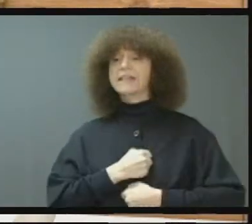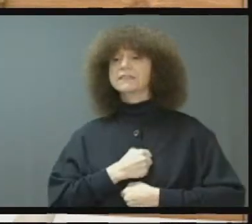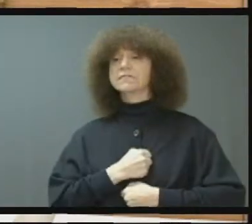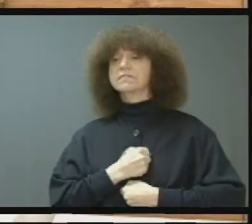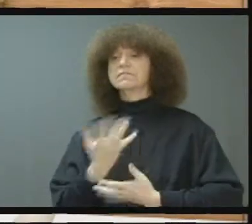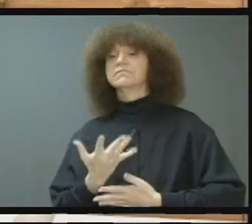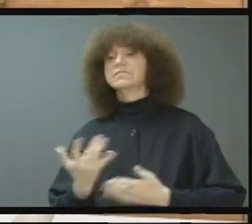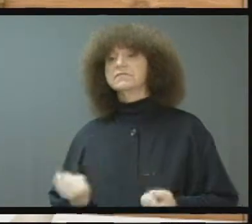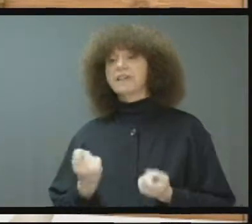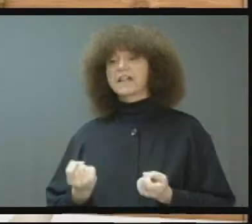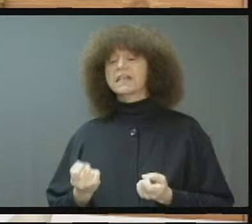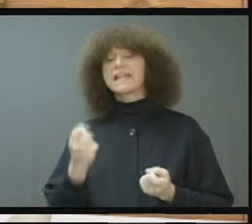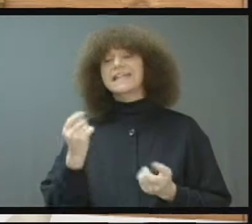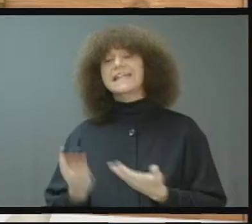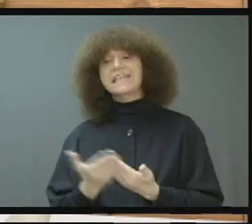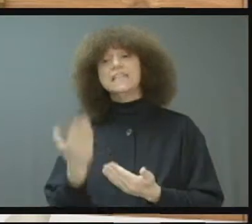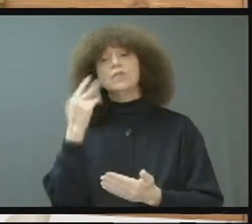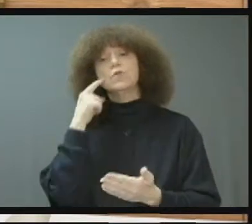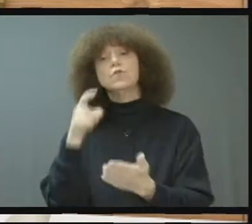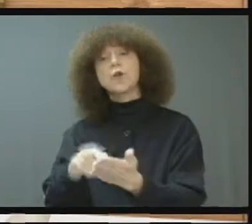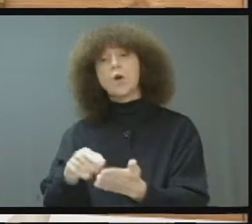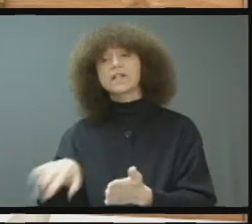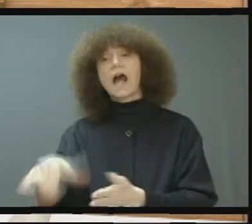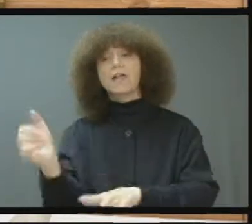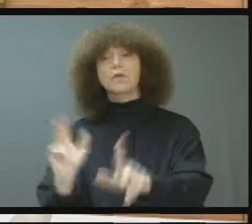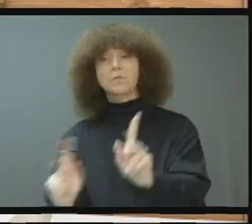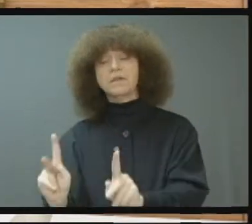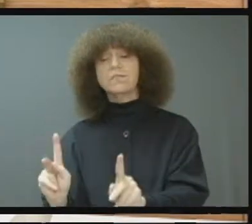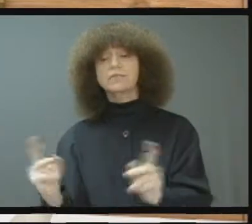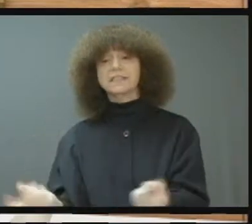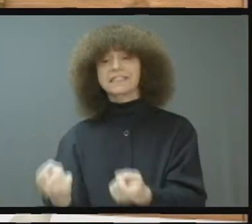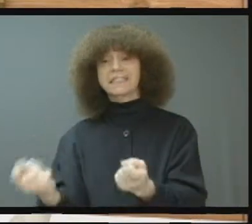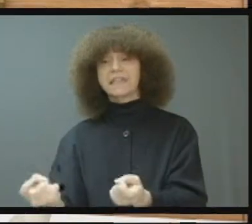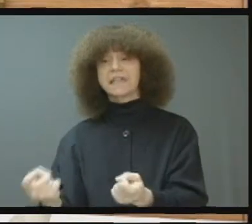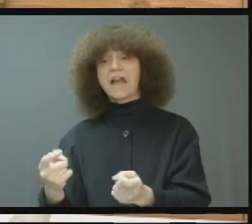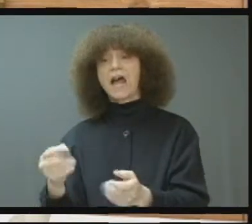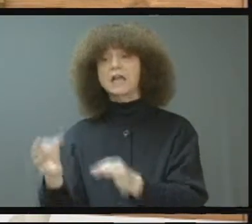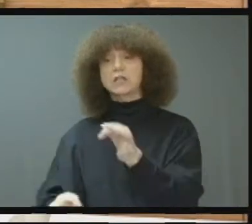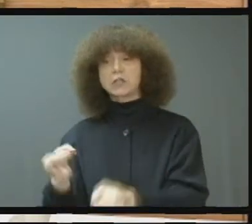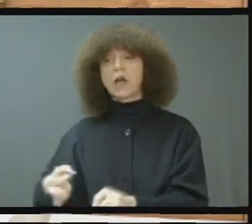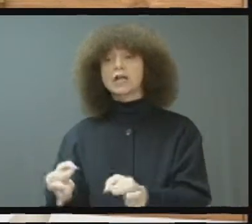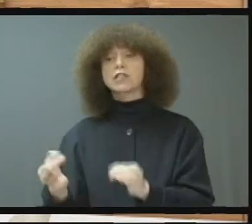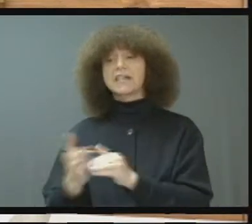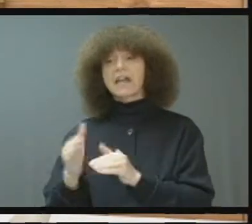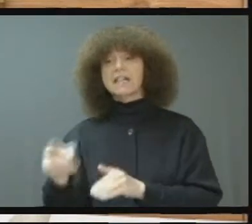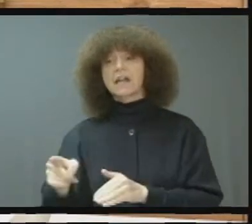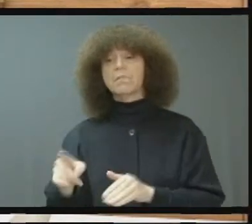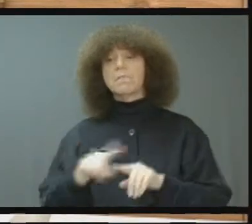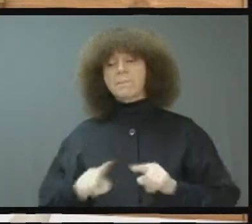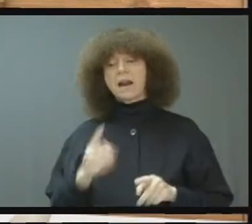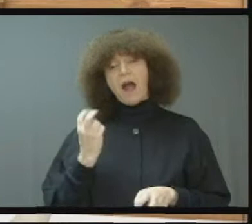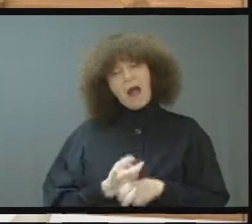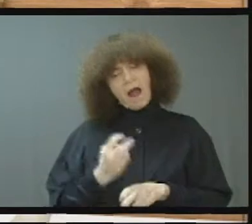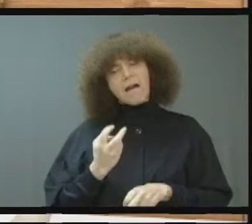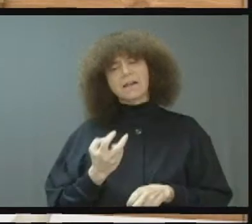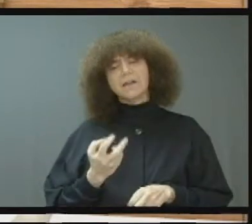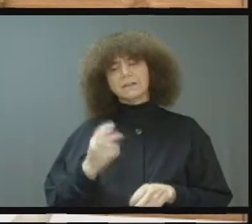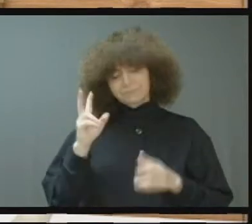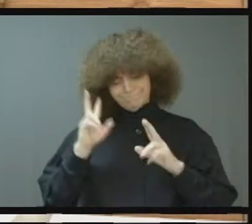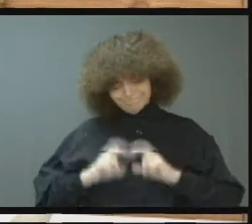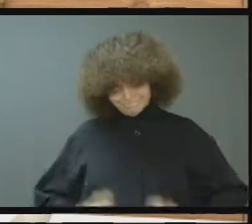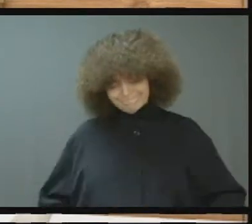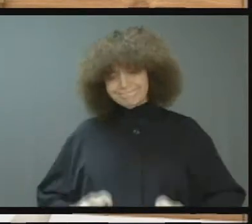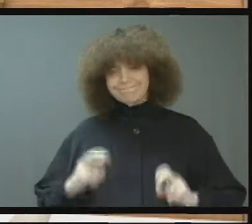judge them harshly. It's a lot harder to find our own sins and to realize that our sins really deserve the